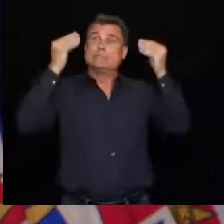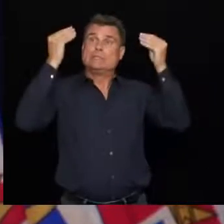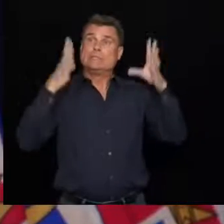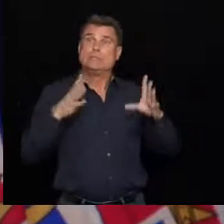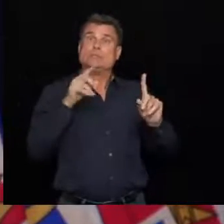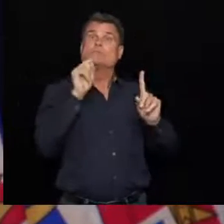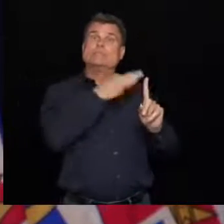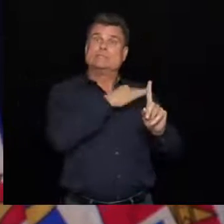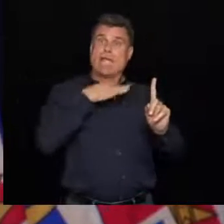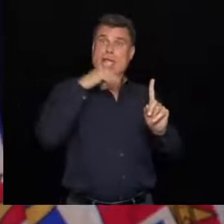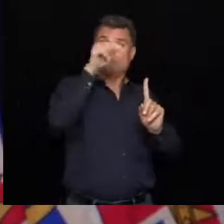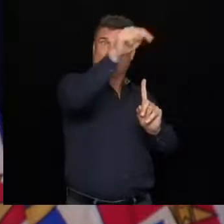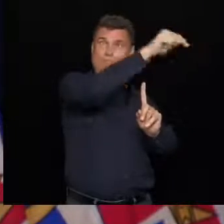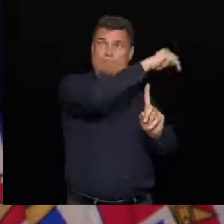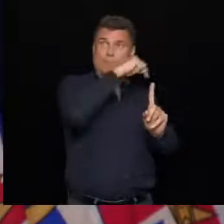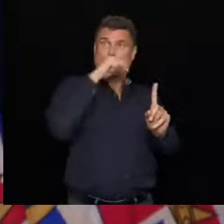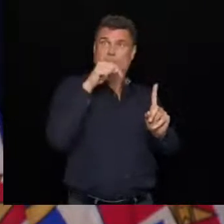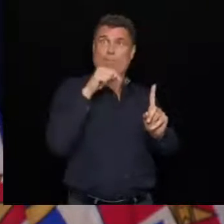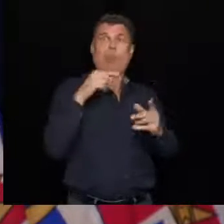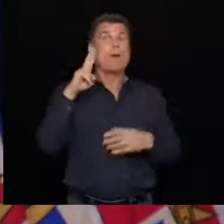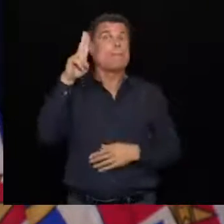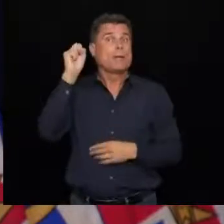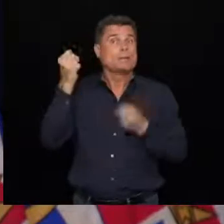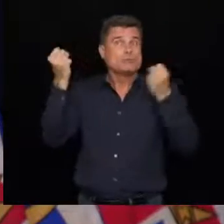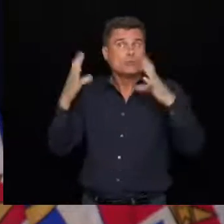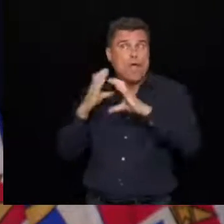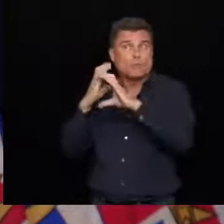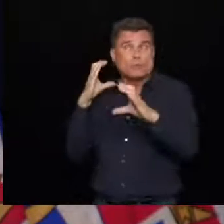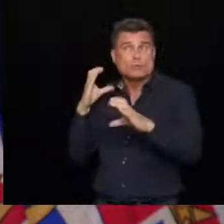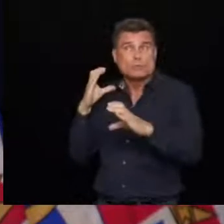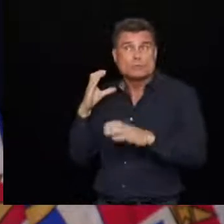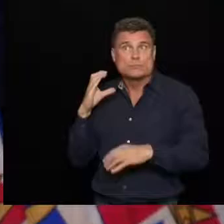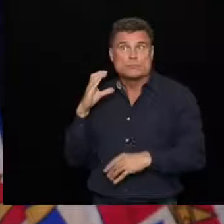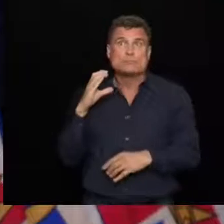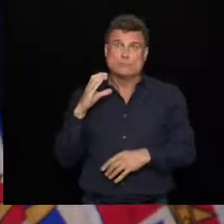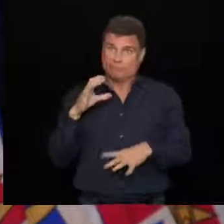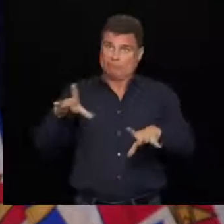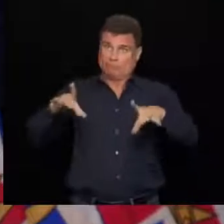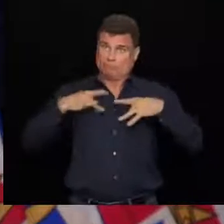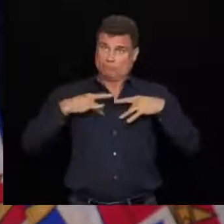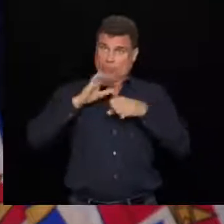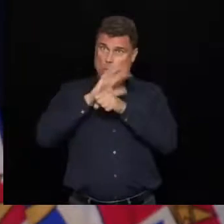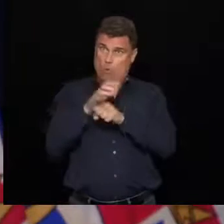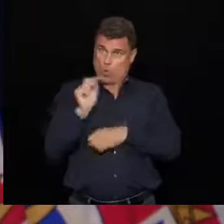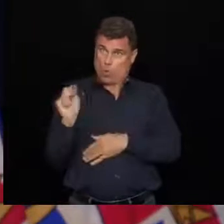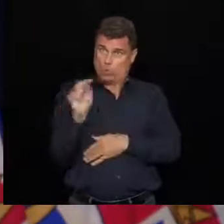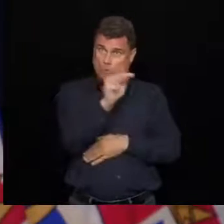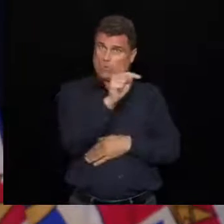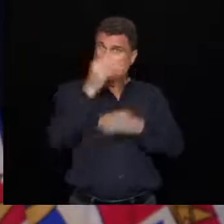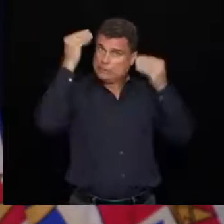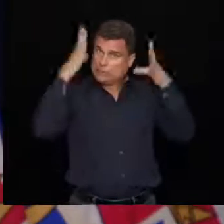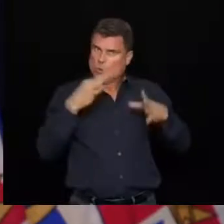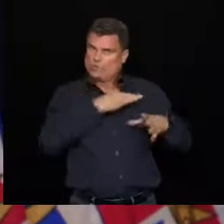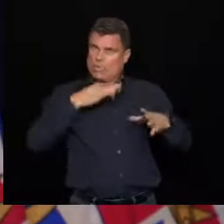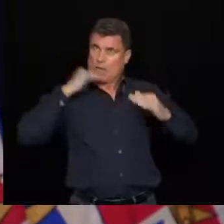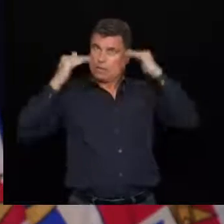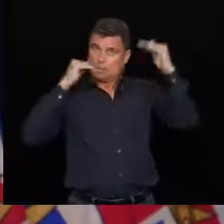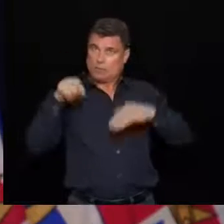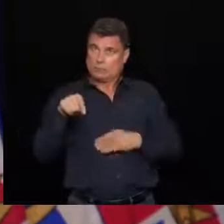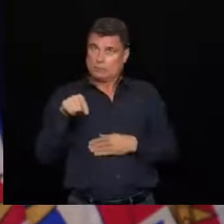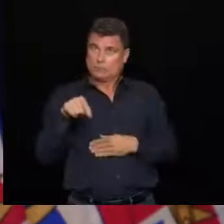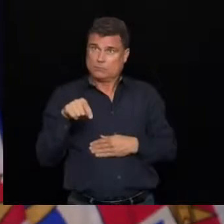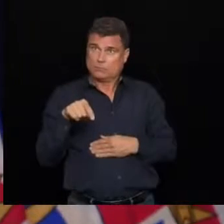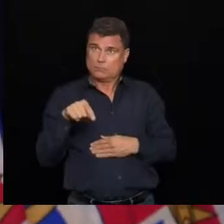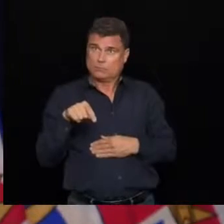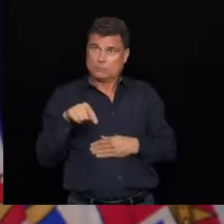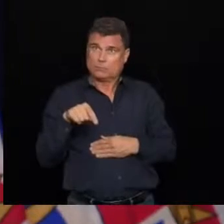tests positive or is positive, those people who have had contact where transmission could possibly have occurred are